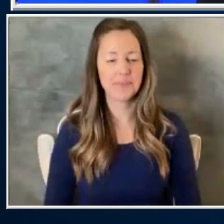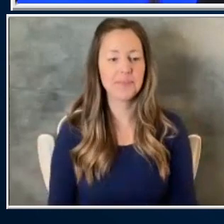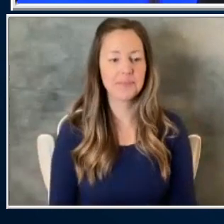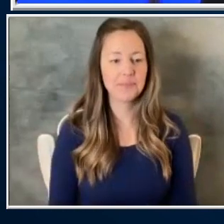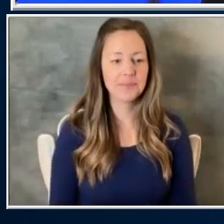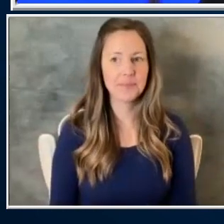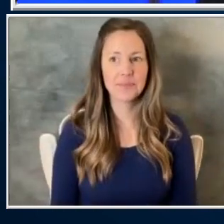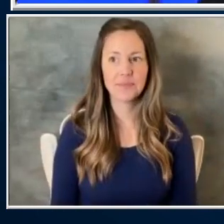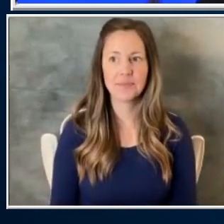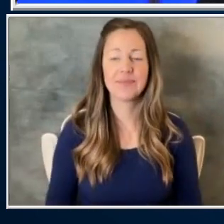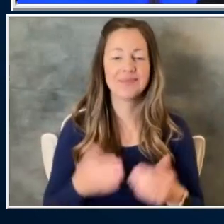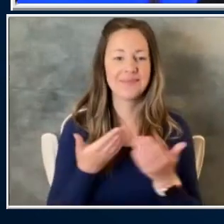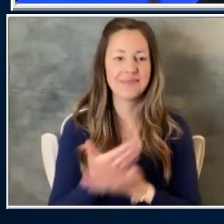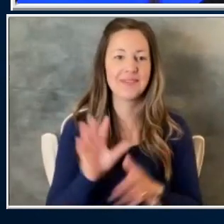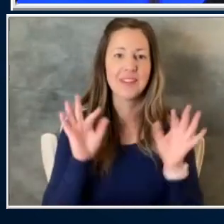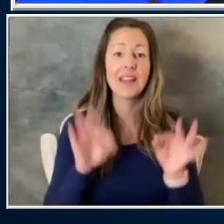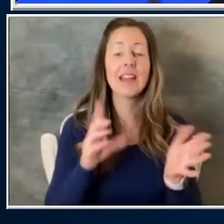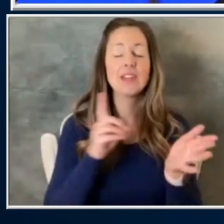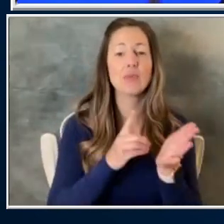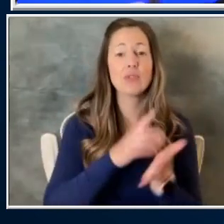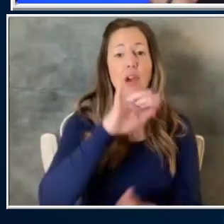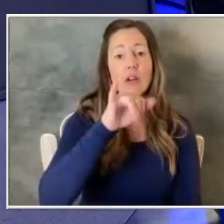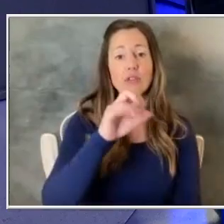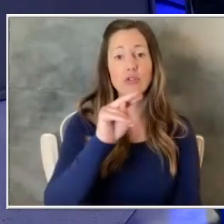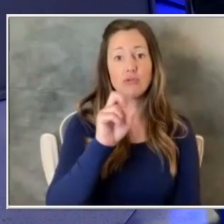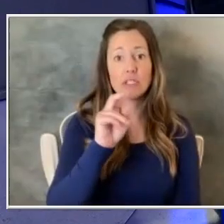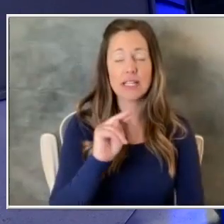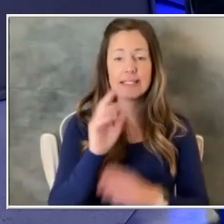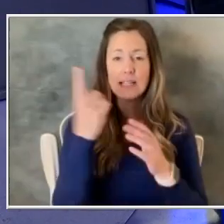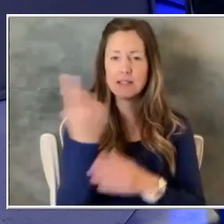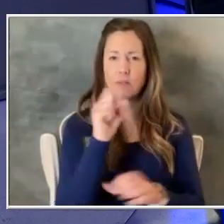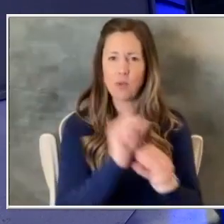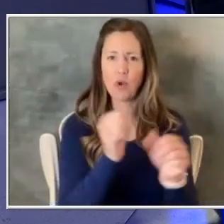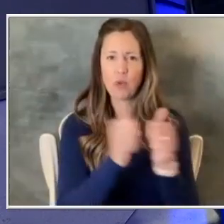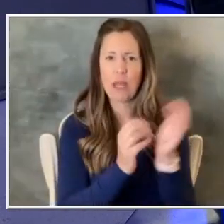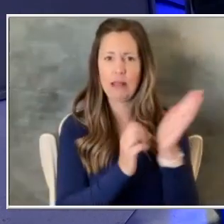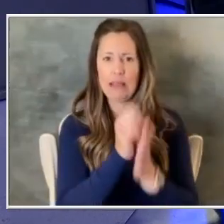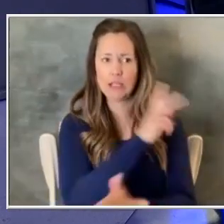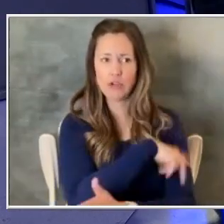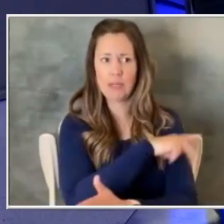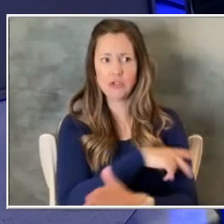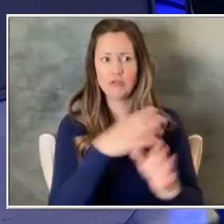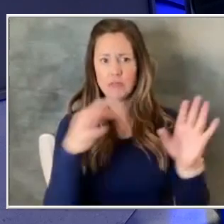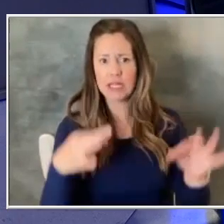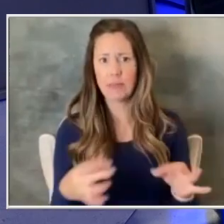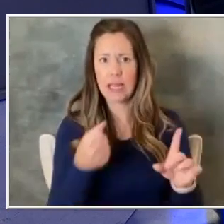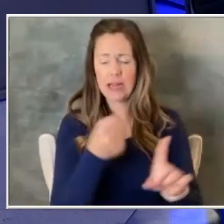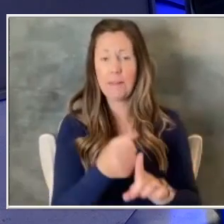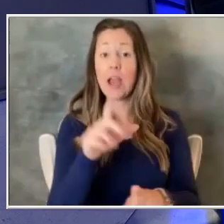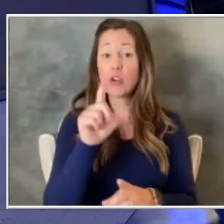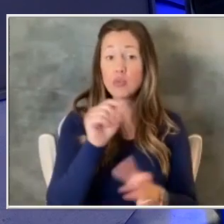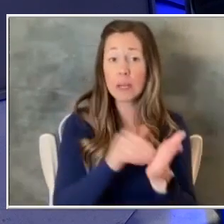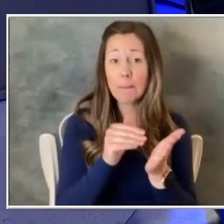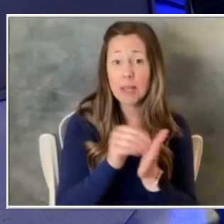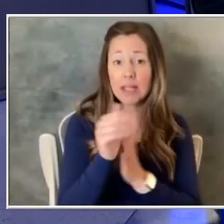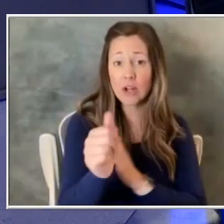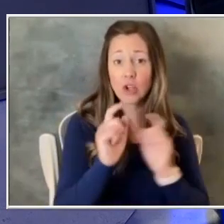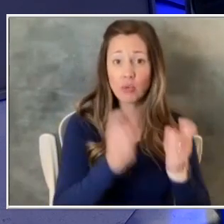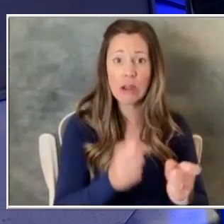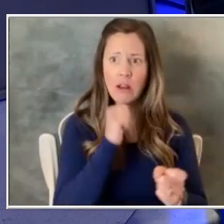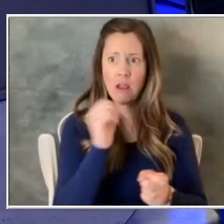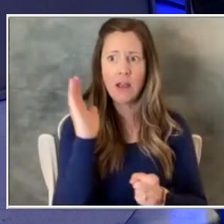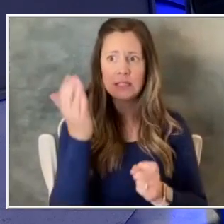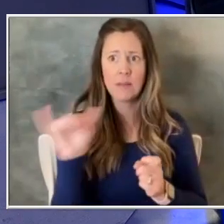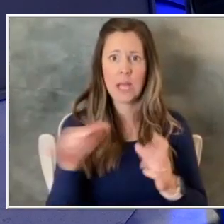All right. So, Dr. Jensen, as someone who works with cancer patients, explain the impact of the donations. A $20 million donation may not seem like a